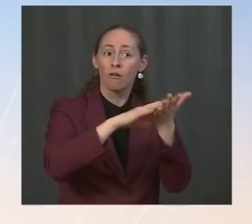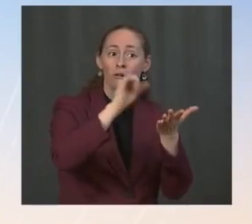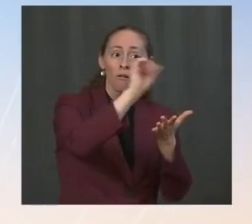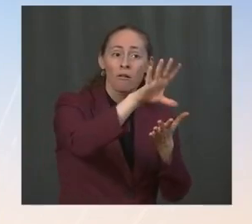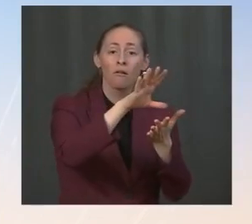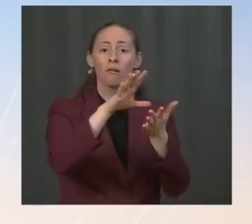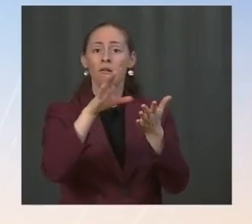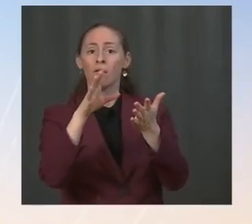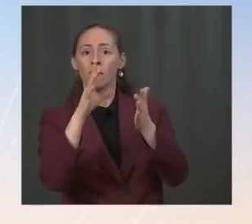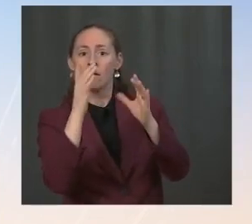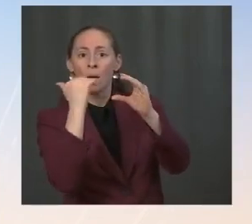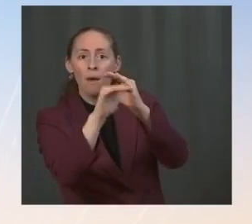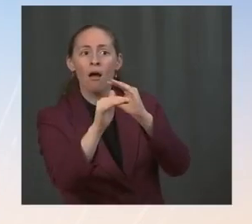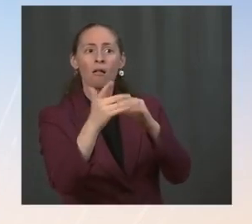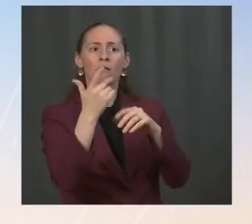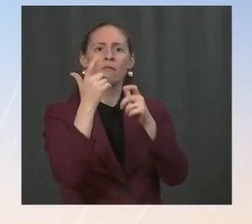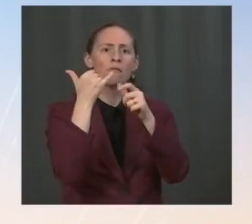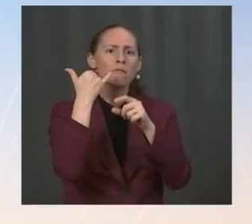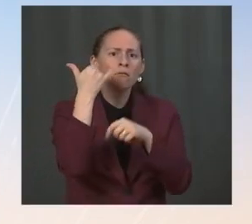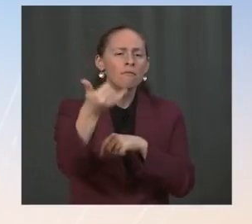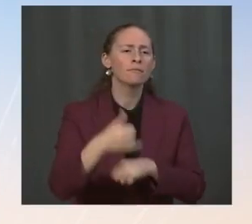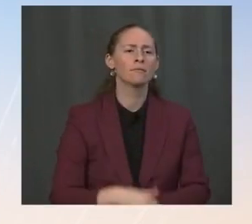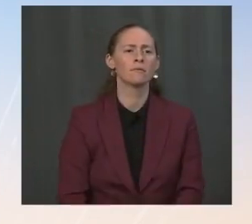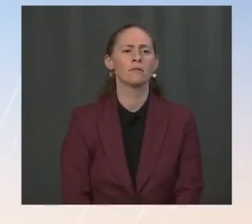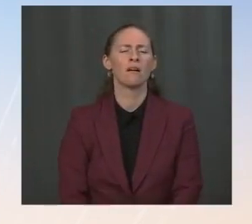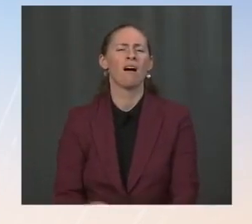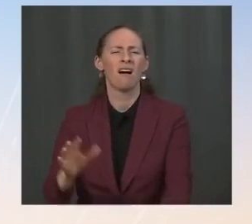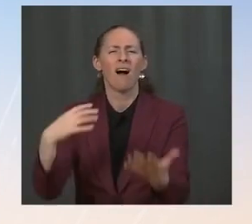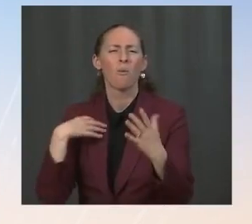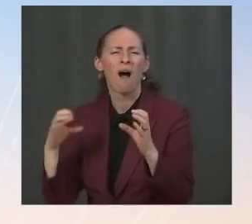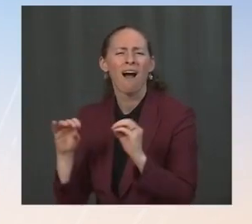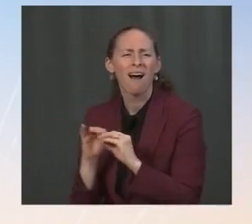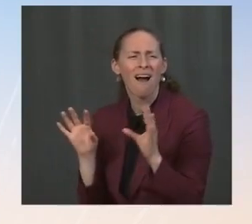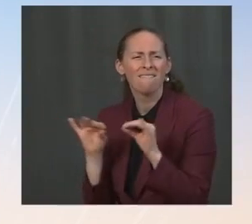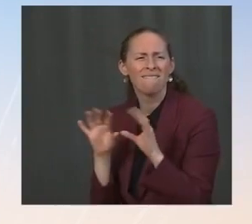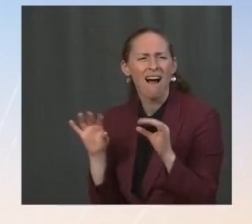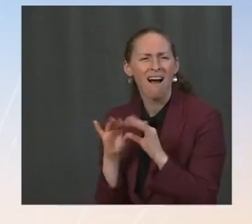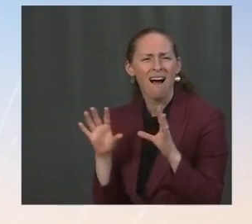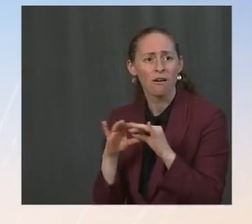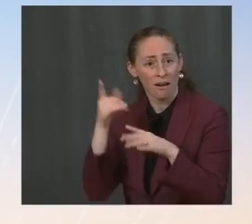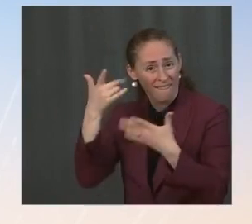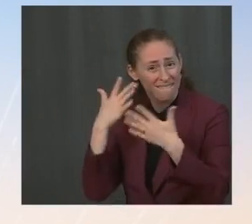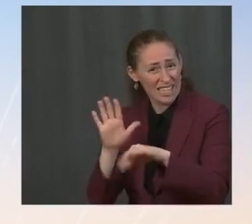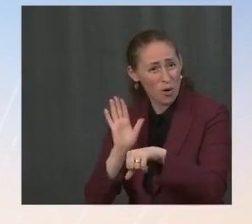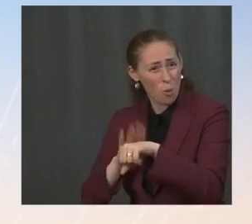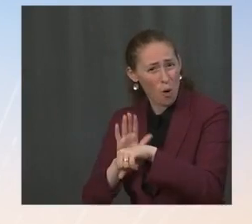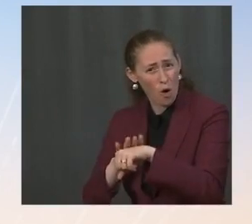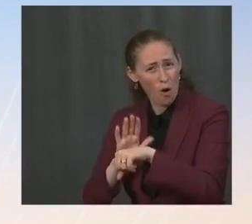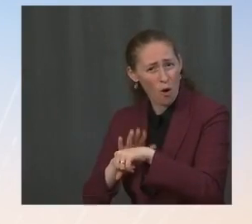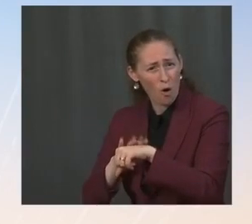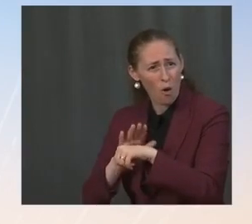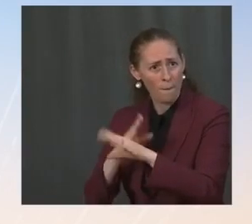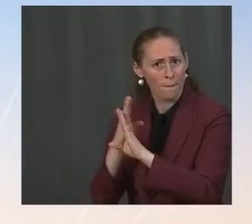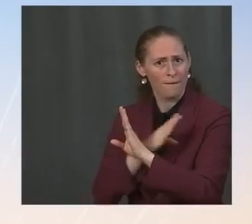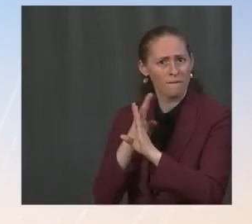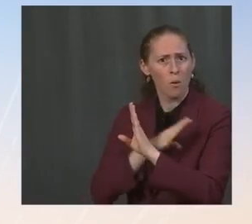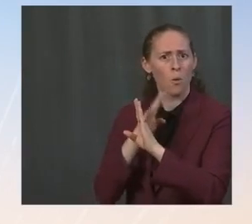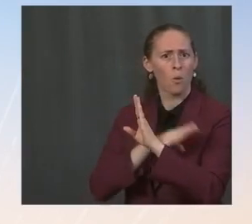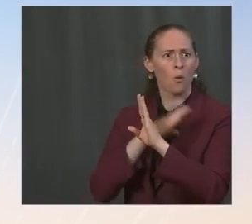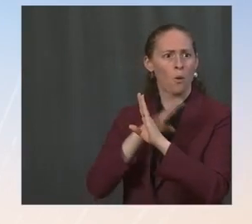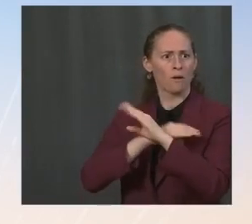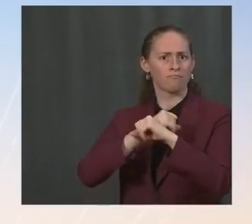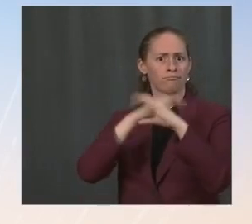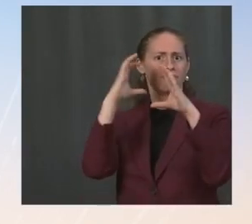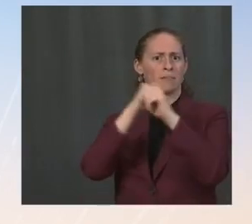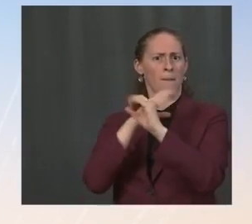coalition partners. I'm sorry, just to clarify, there were warnings that led up to this attack. Other countries have been warning, the administration has been warning this is a dangerous situation,